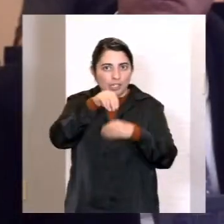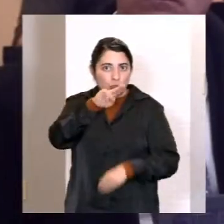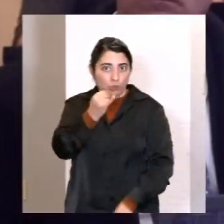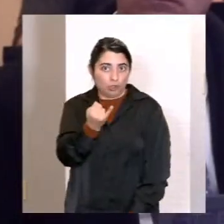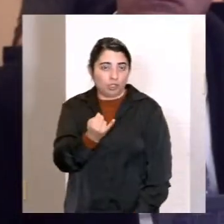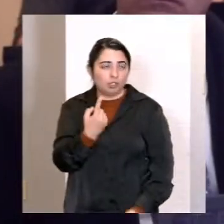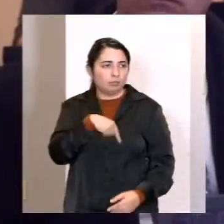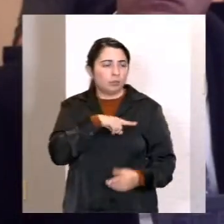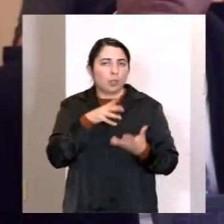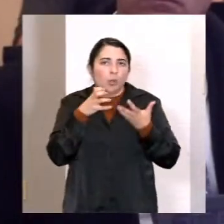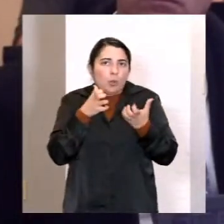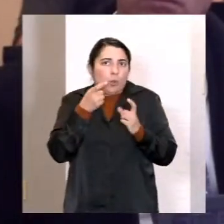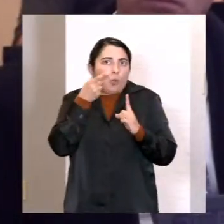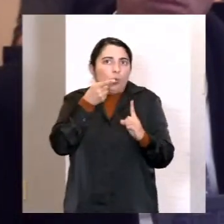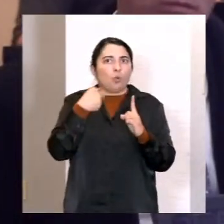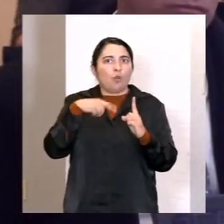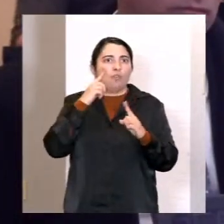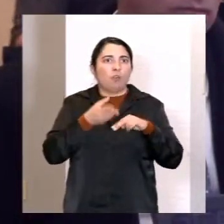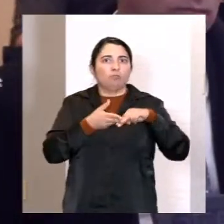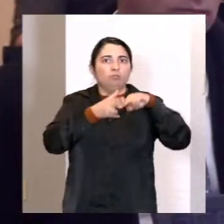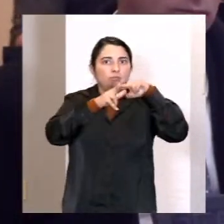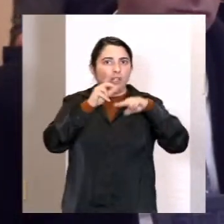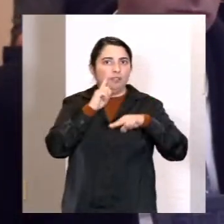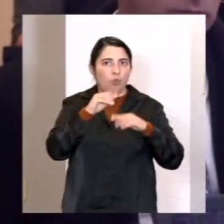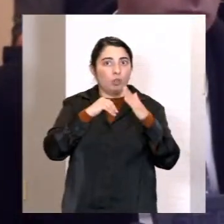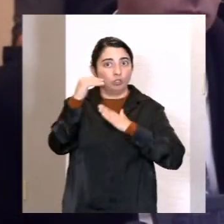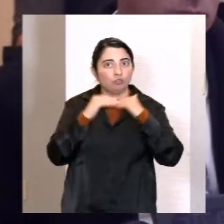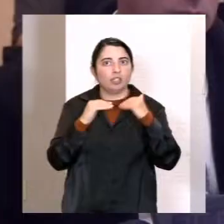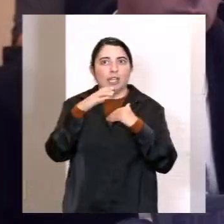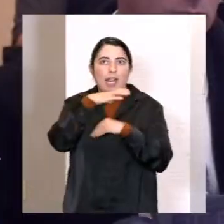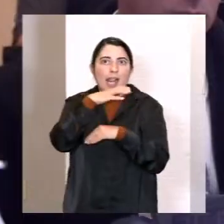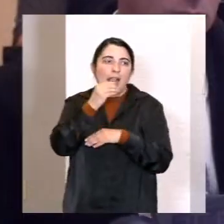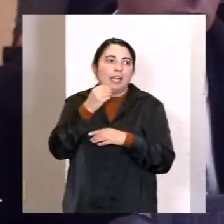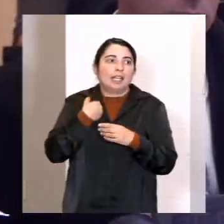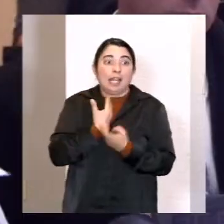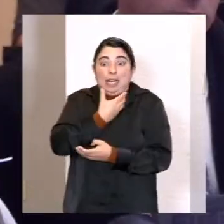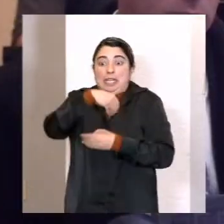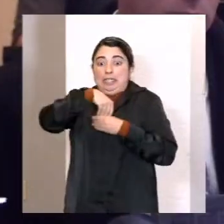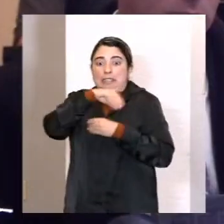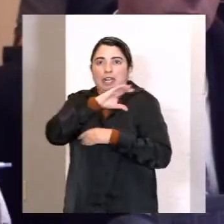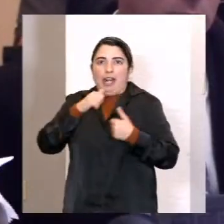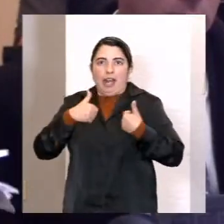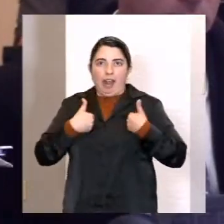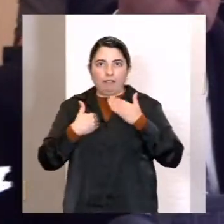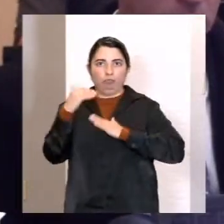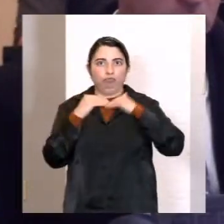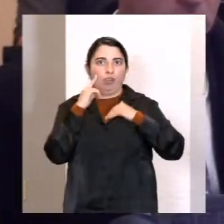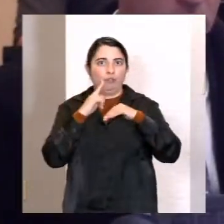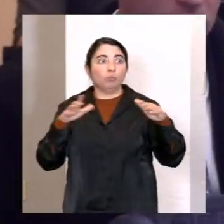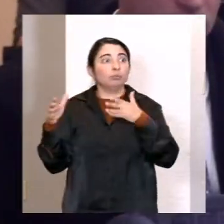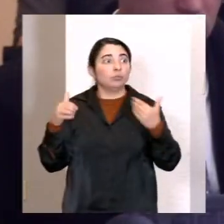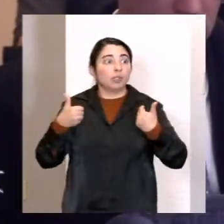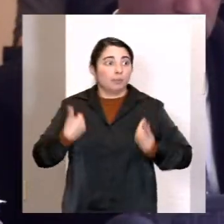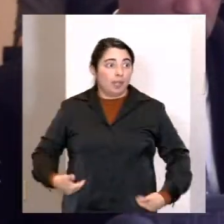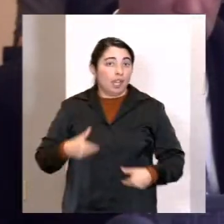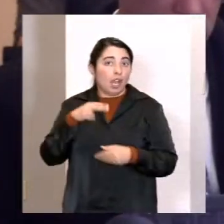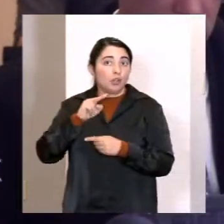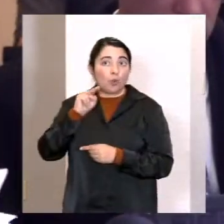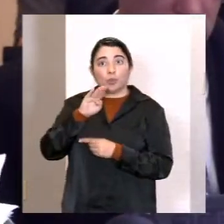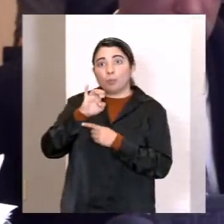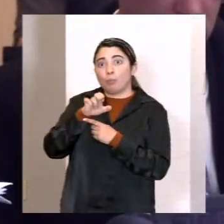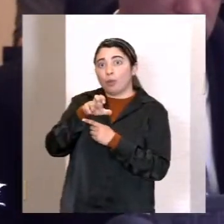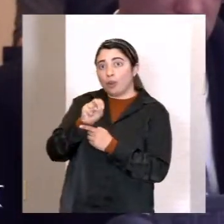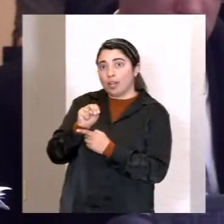through environmentally friendly capital construction and infrastructure investment. In addition to that, I wanted to mention I'm a Bergen County resident. My wife and I are